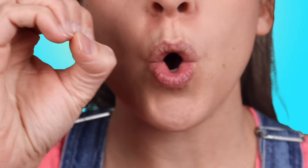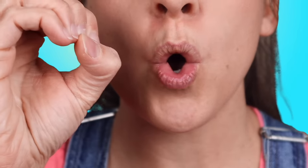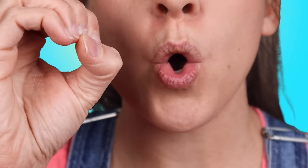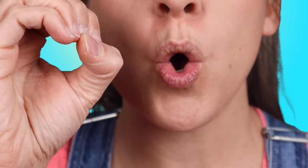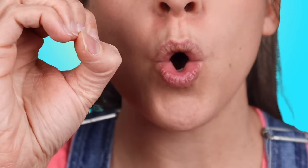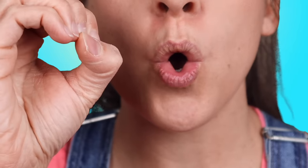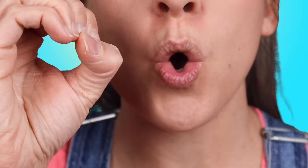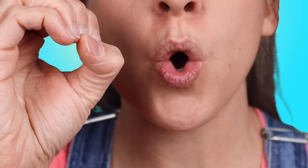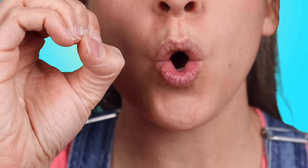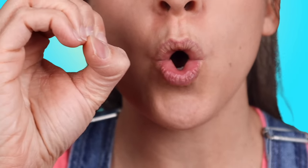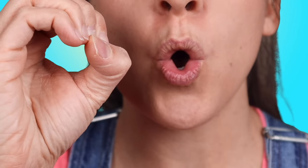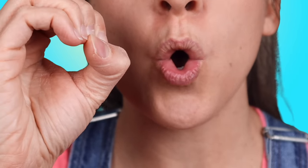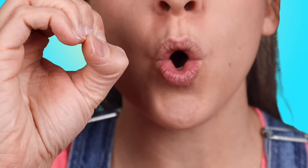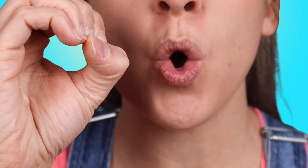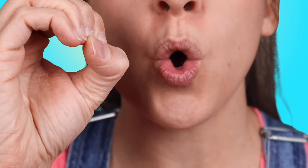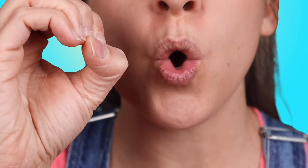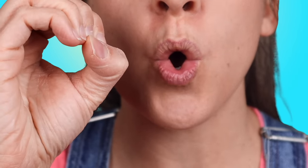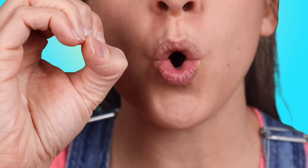Oh.